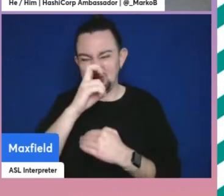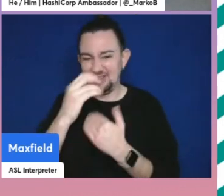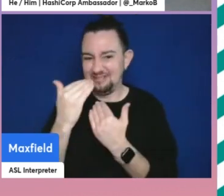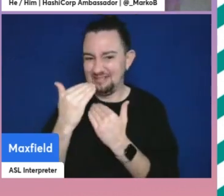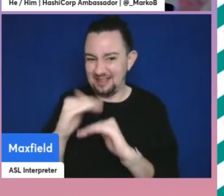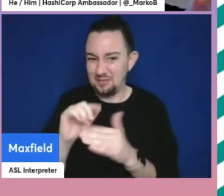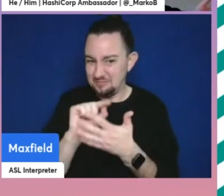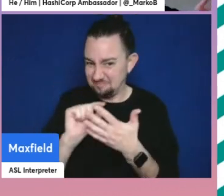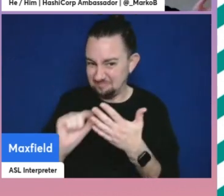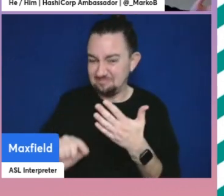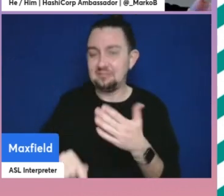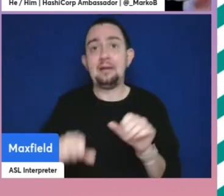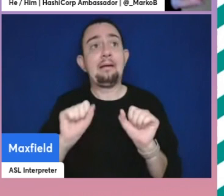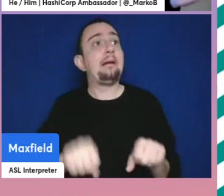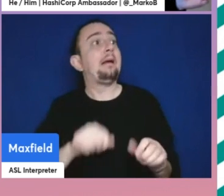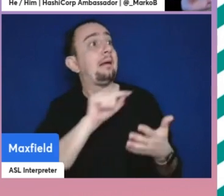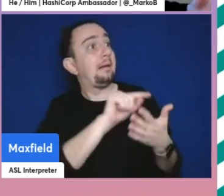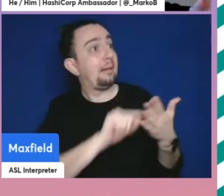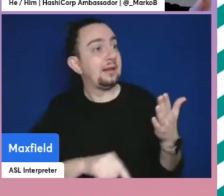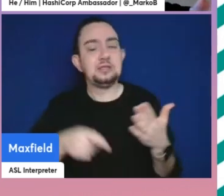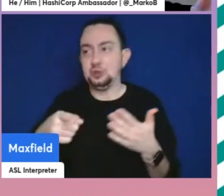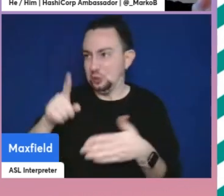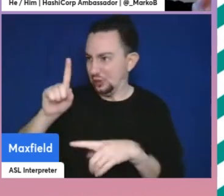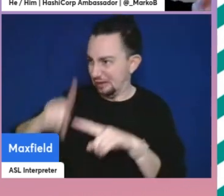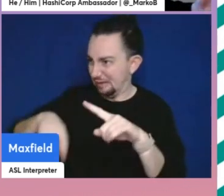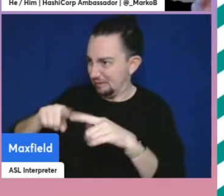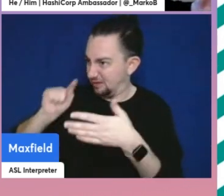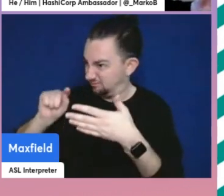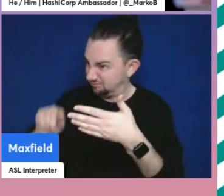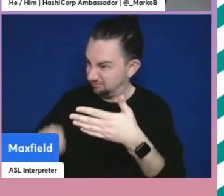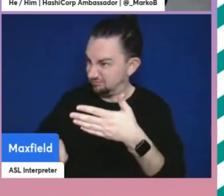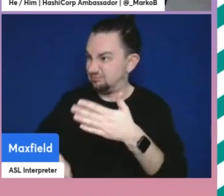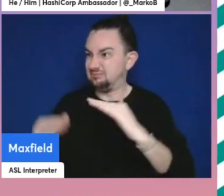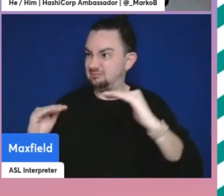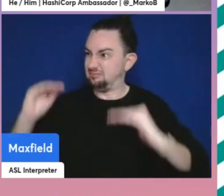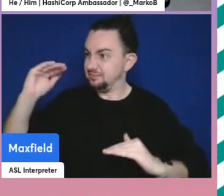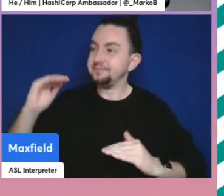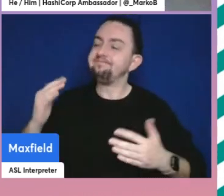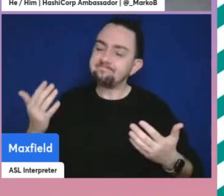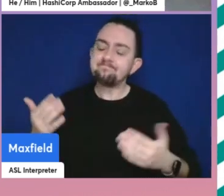you could do and what you cannot do, just because the way how